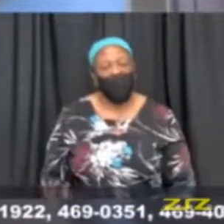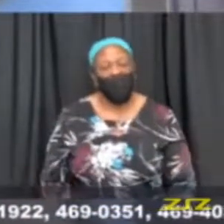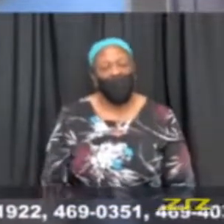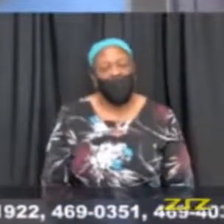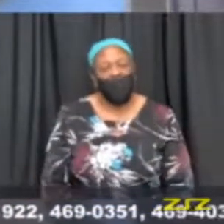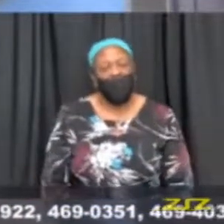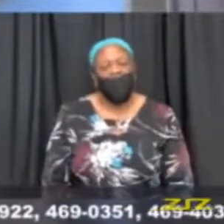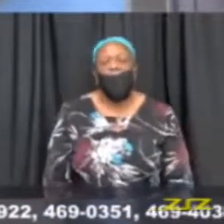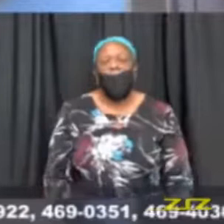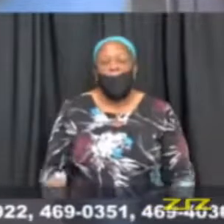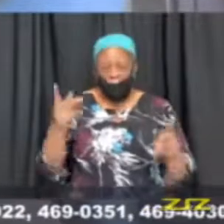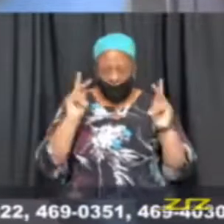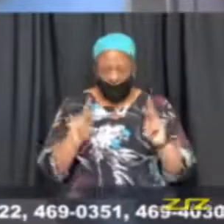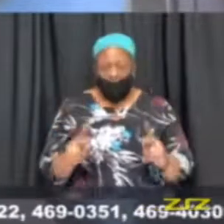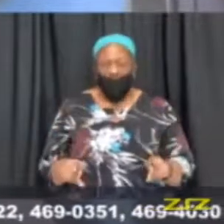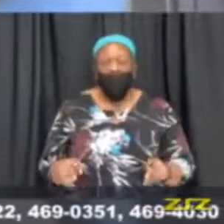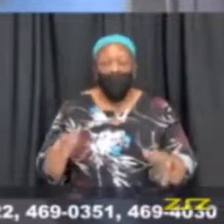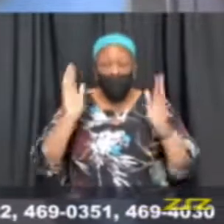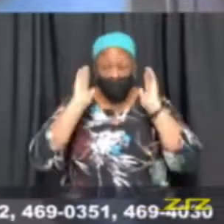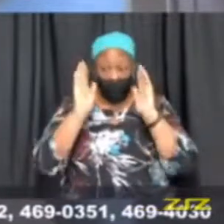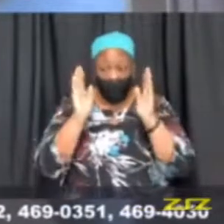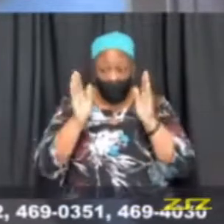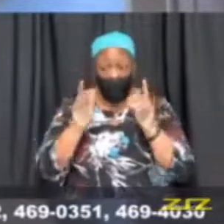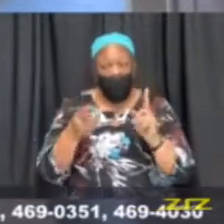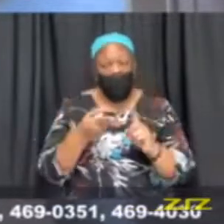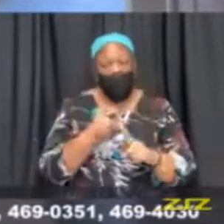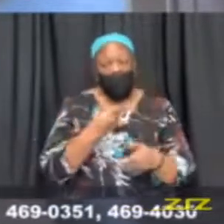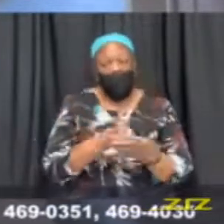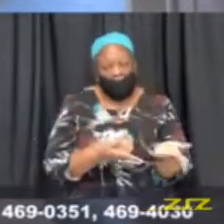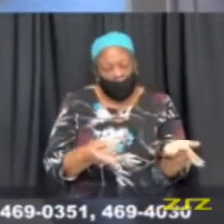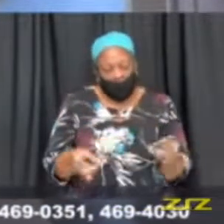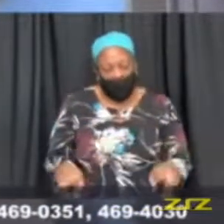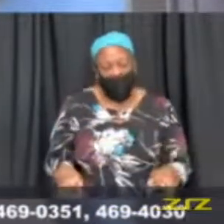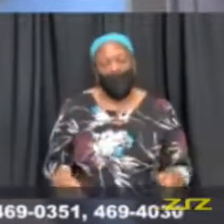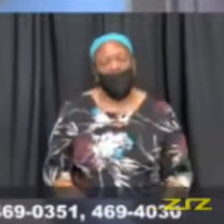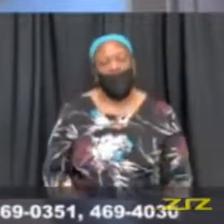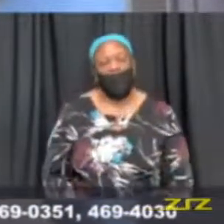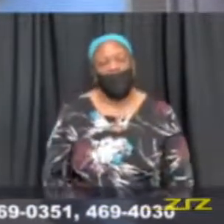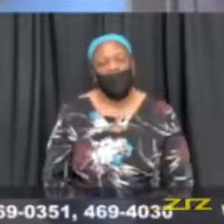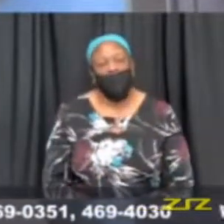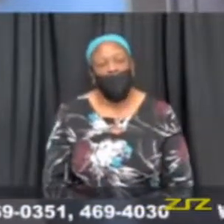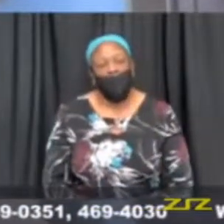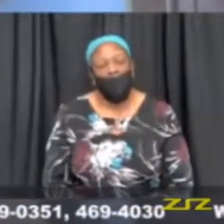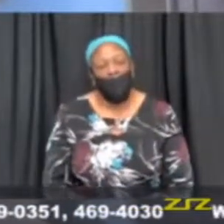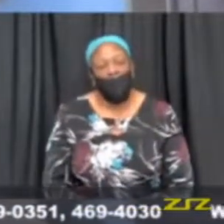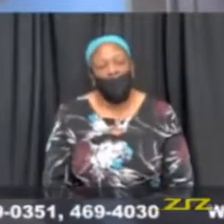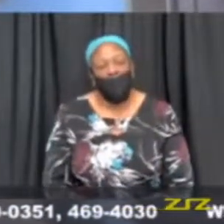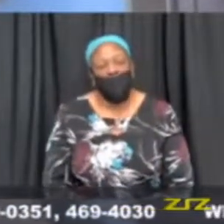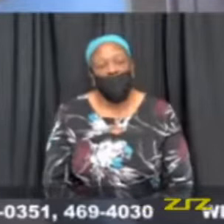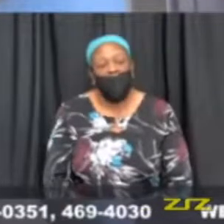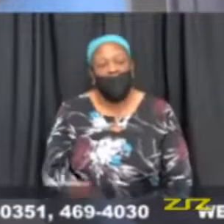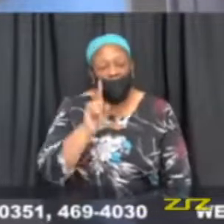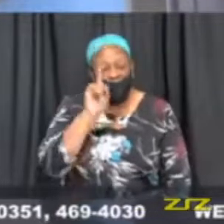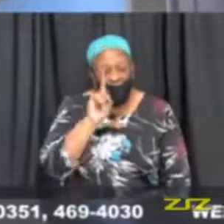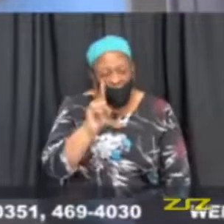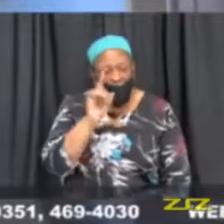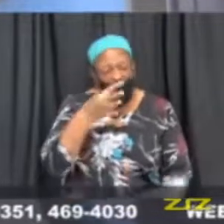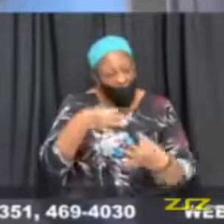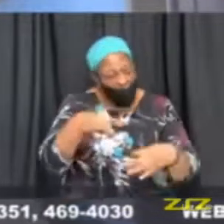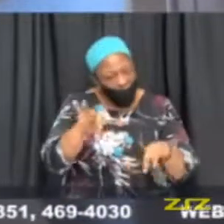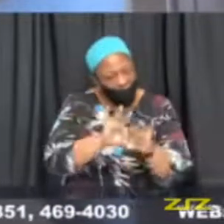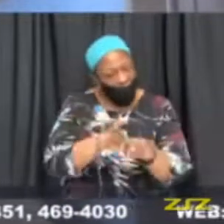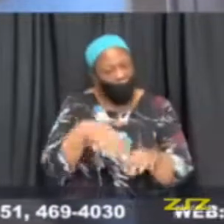are aware of these terms and can understand what is happening. And I think one of the key things that Mr. Samuel said